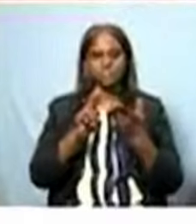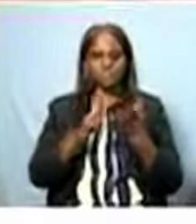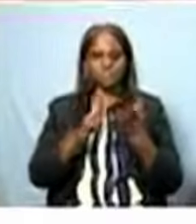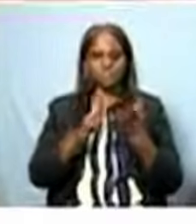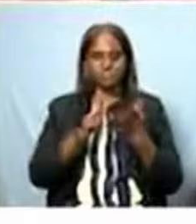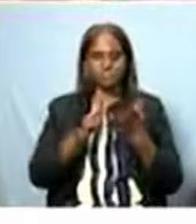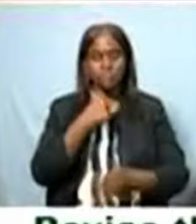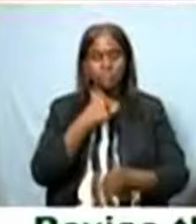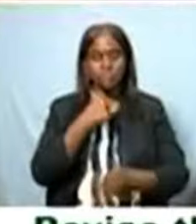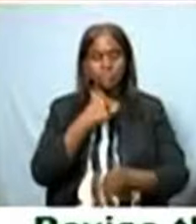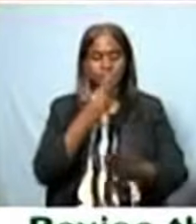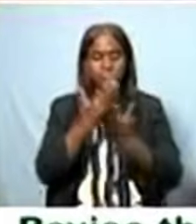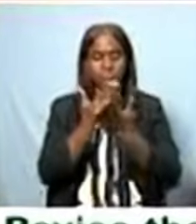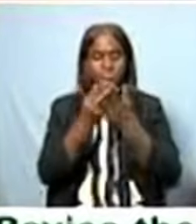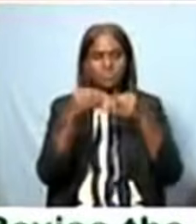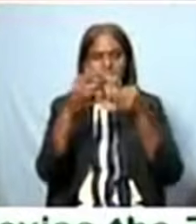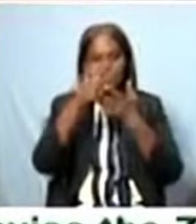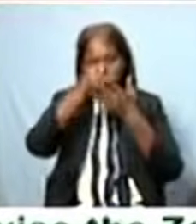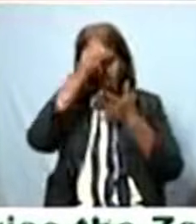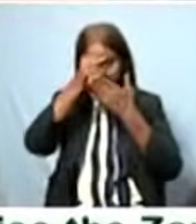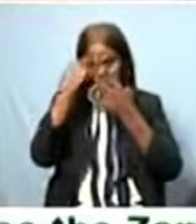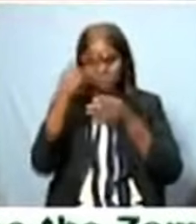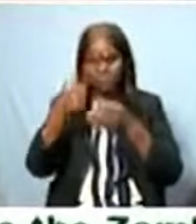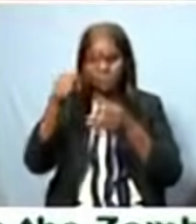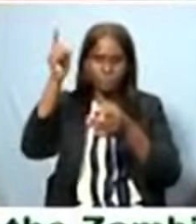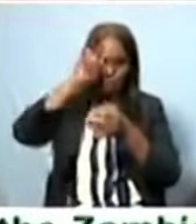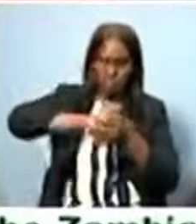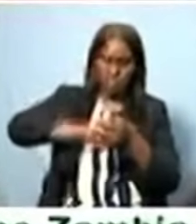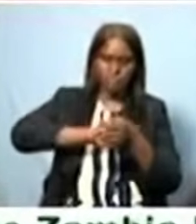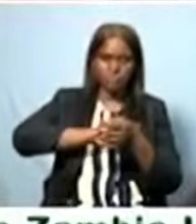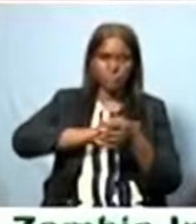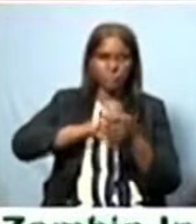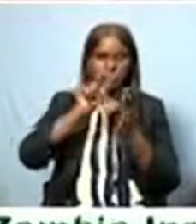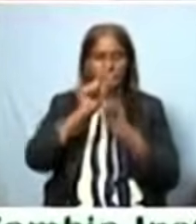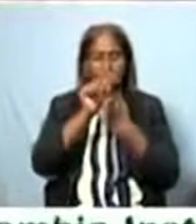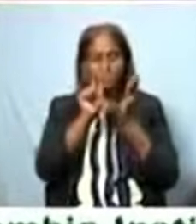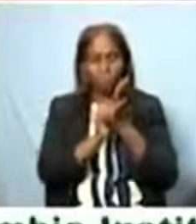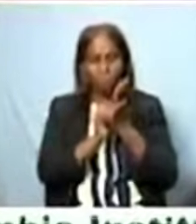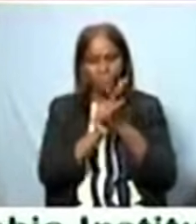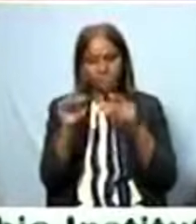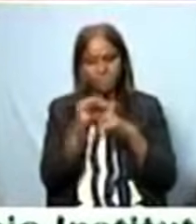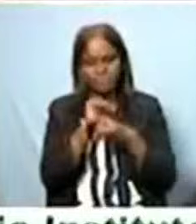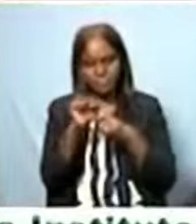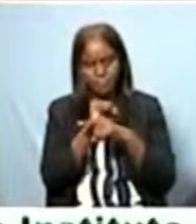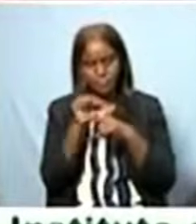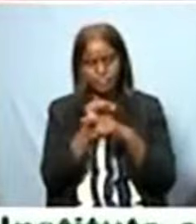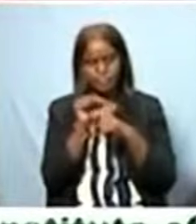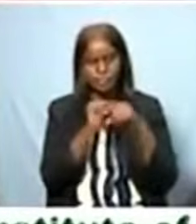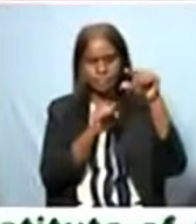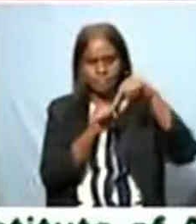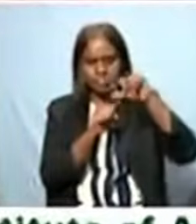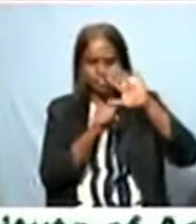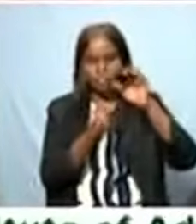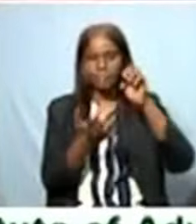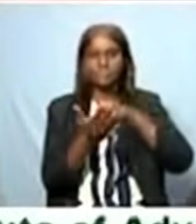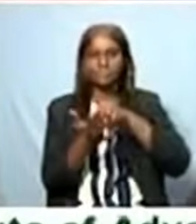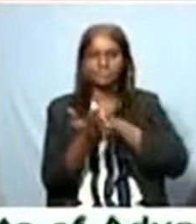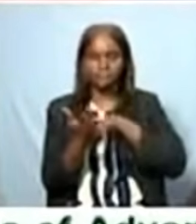the motion provided that a student who failed the legal practitioner's qualification